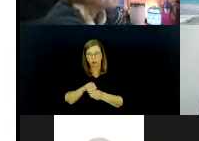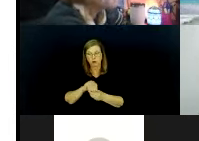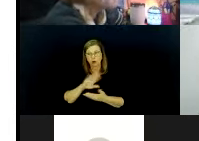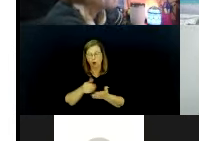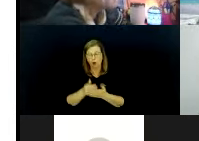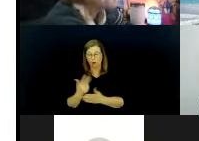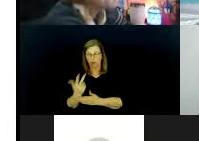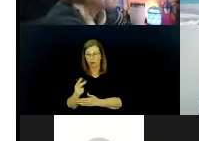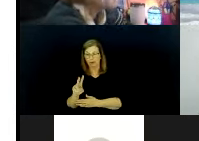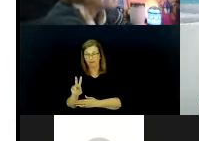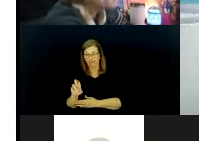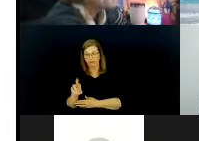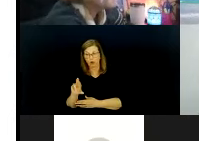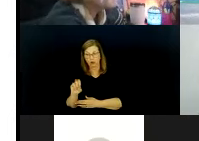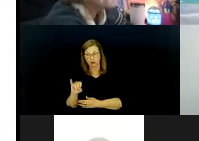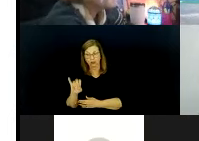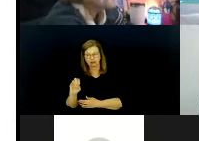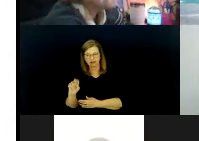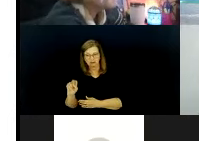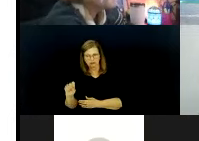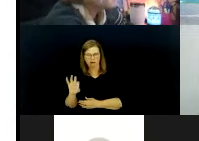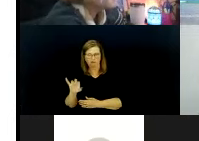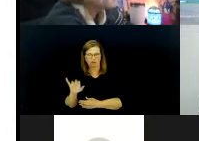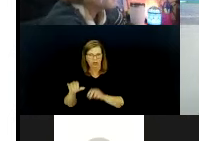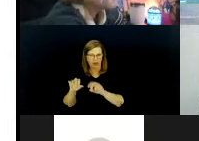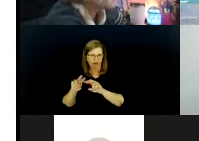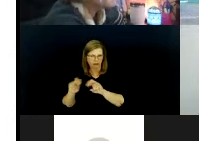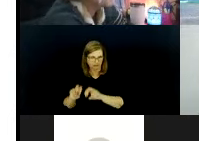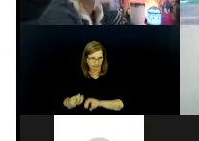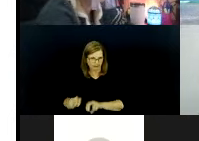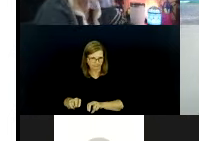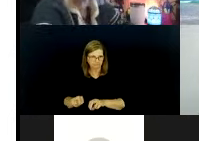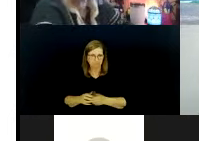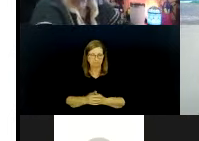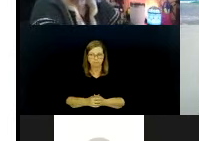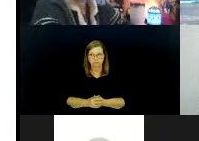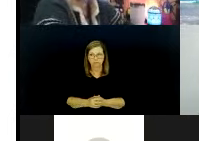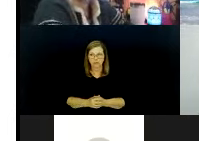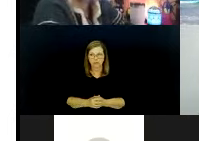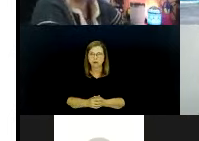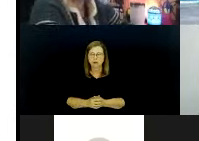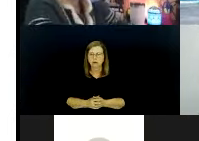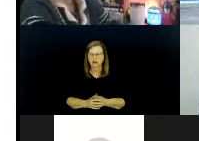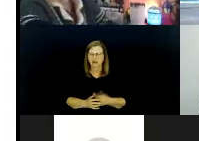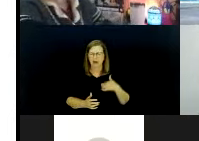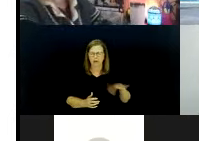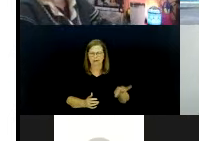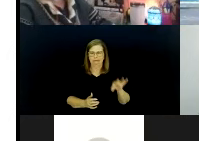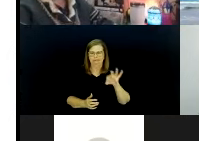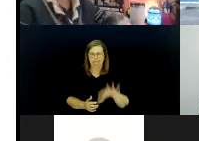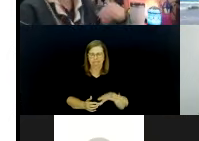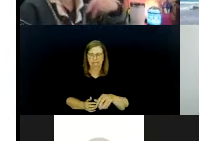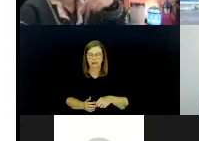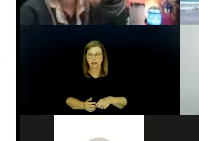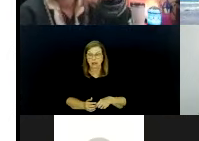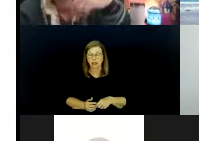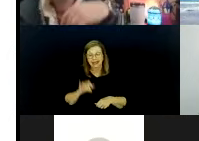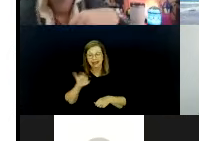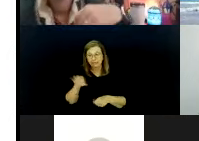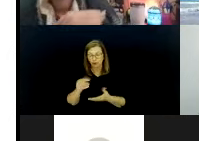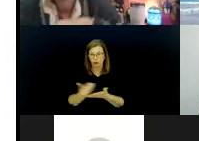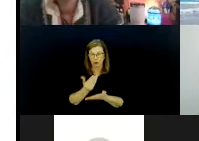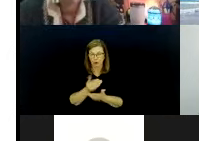versions of that assessment. And one other thing I just want to mention that, you know, if you're new to